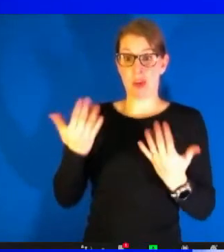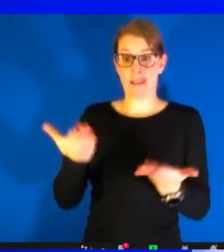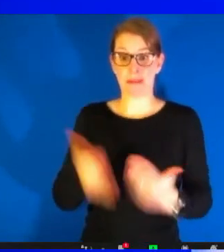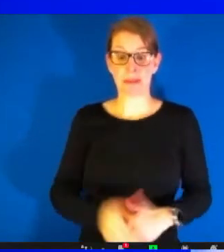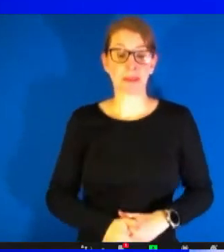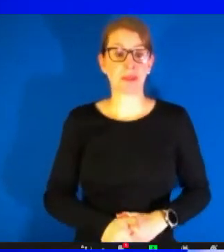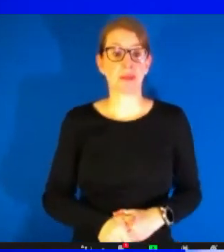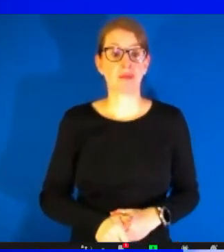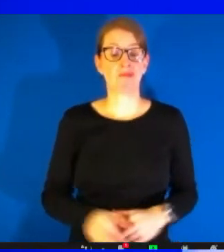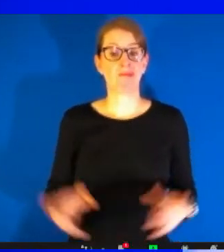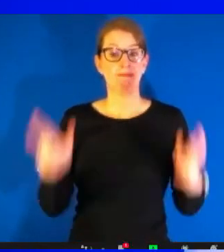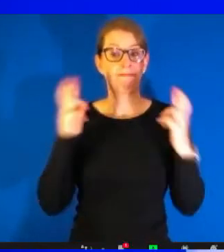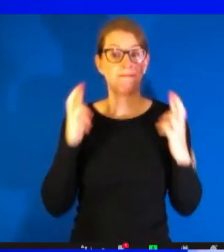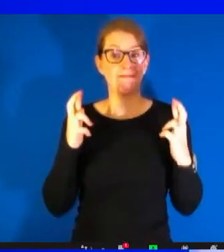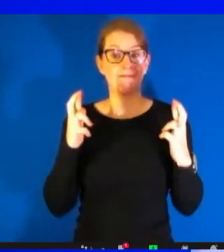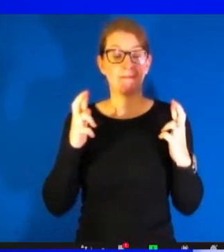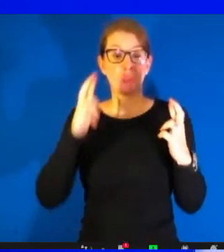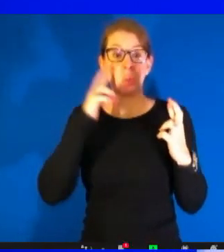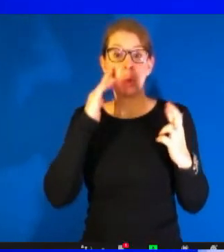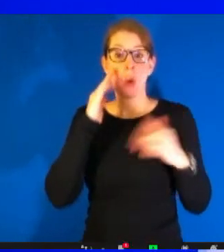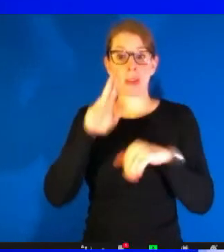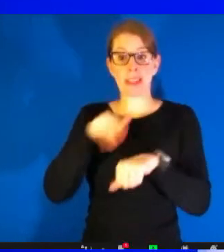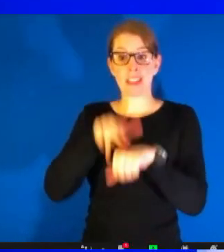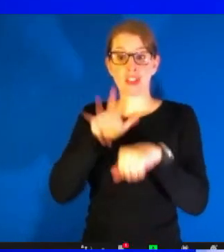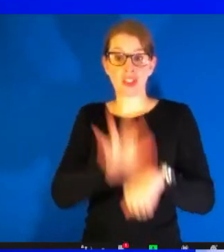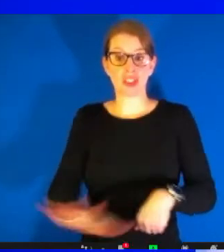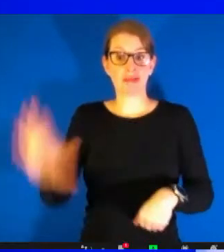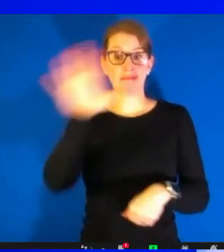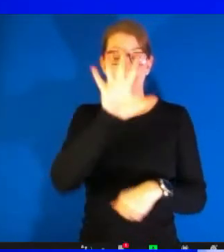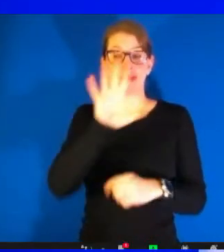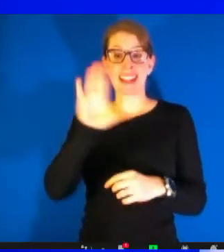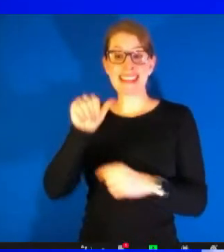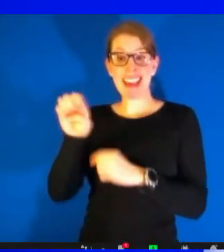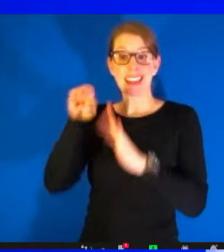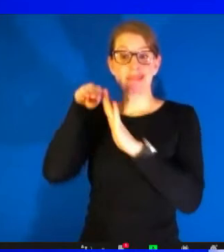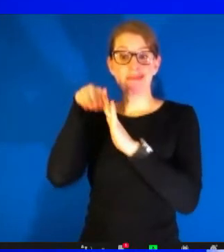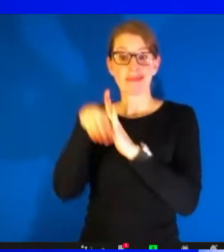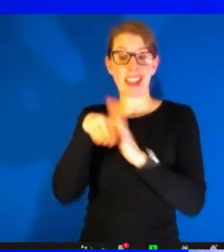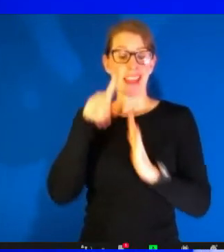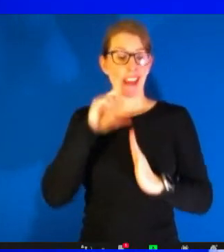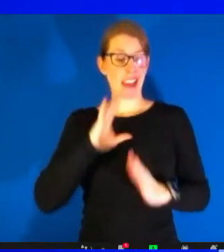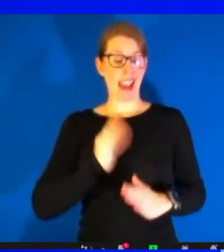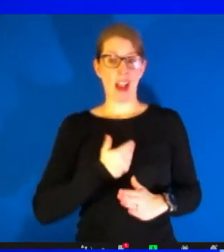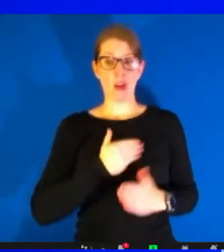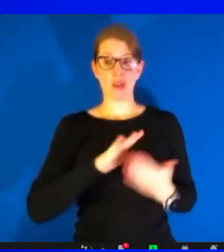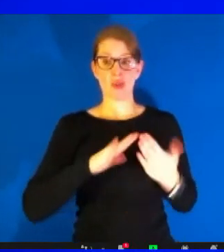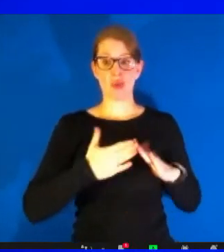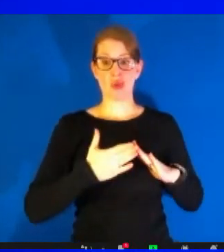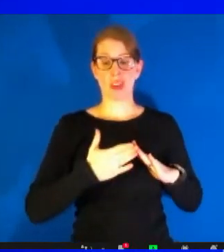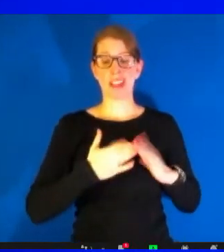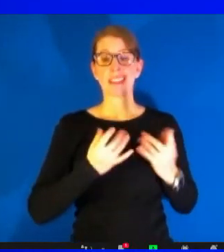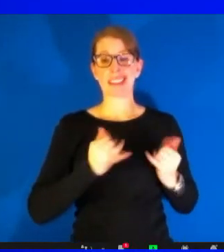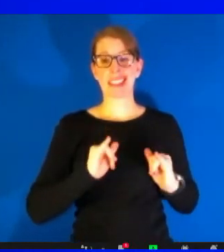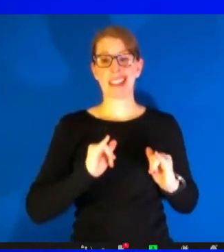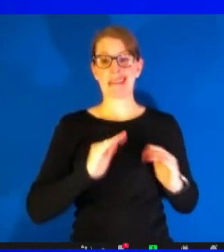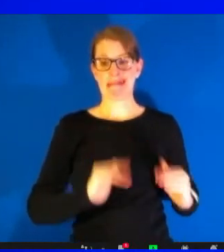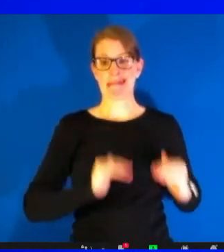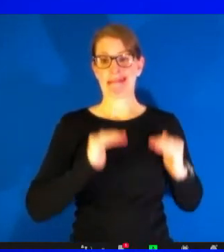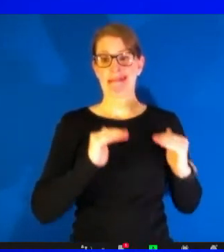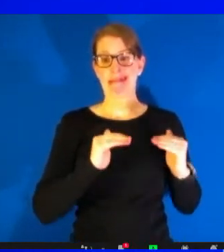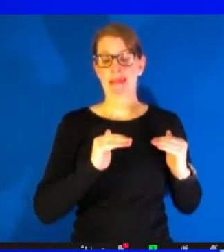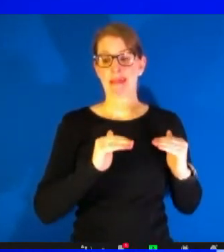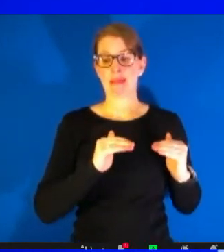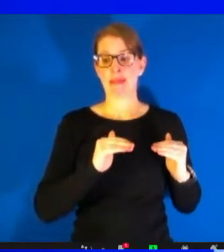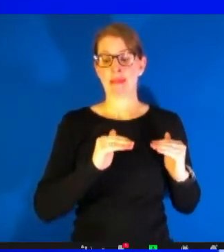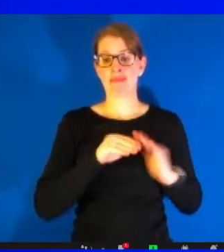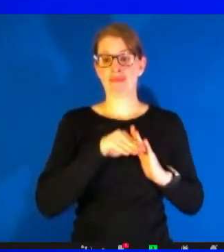Fingers crossed. We know around the nation the cases are going down. We think in our community they're still pretty high. Haven't necessarily seen that